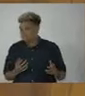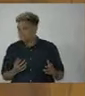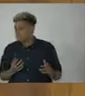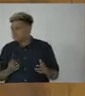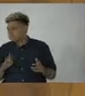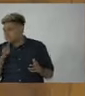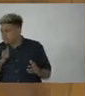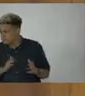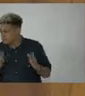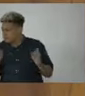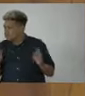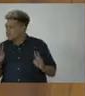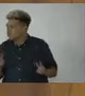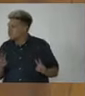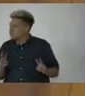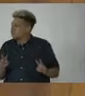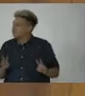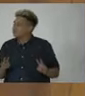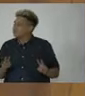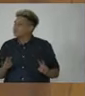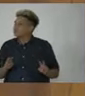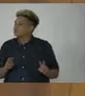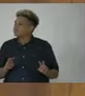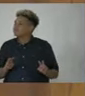Madam Speaker,